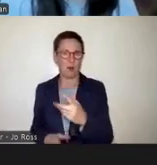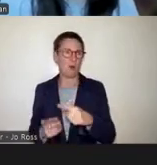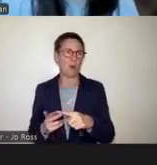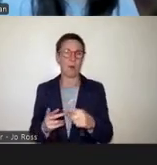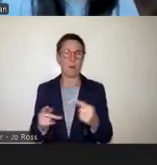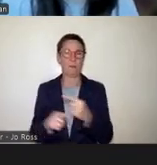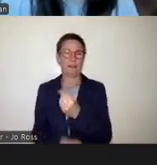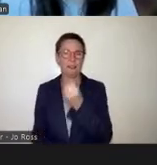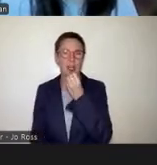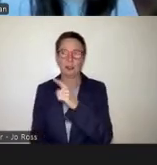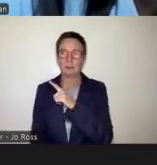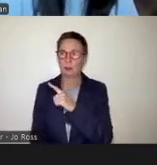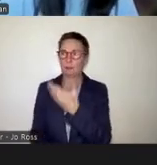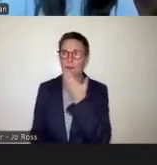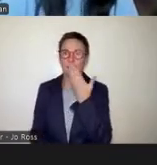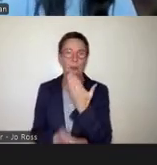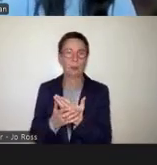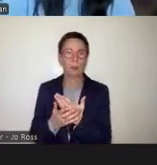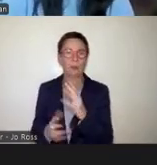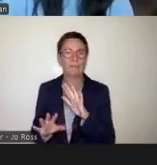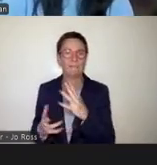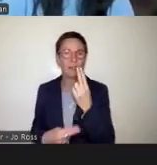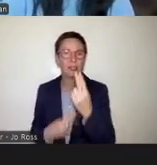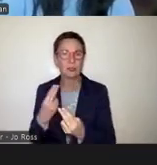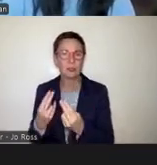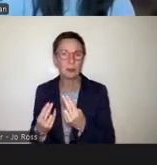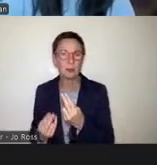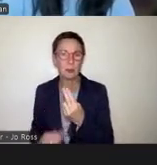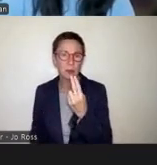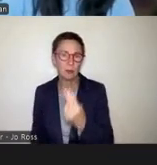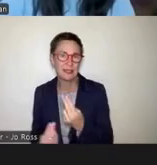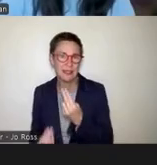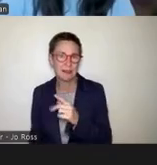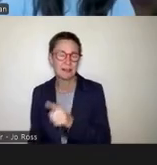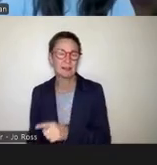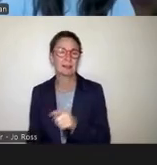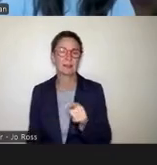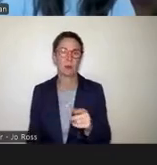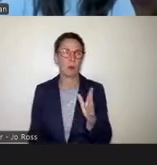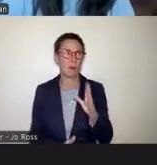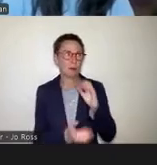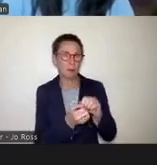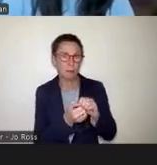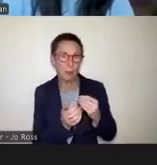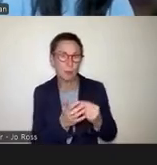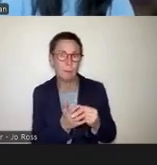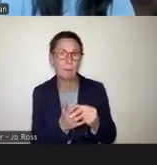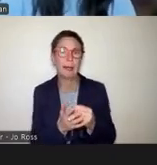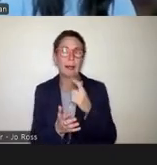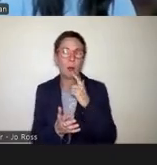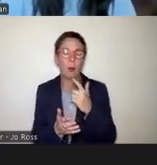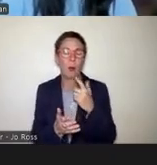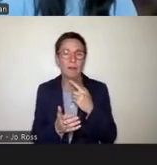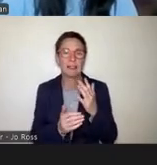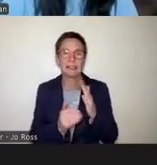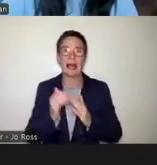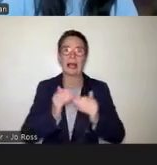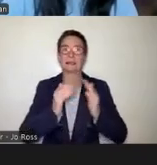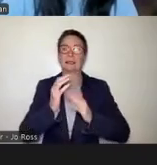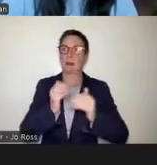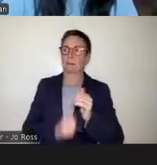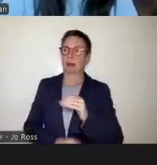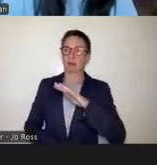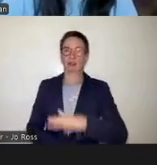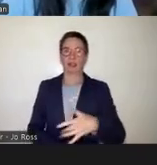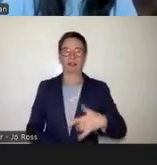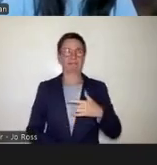don't qualify for free school meals and don't have enough money on your account, or you have to borrow PE kit all the time, it all just builds on those children and